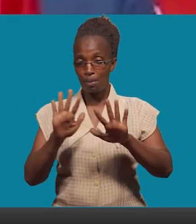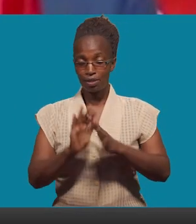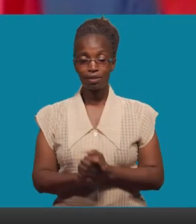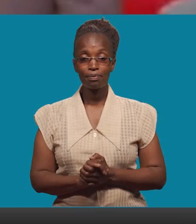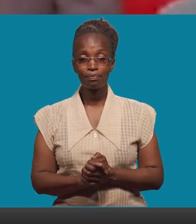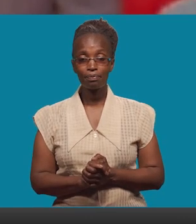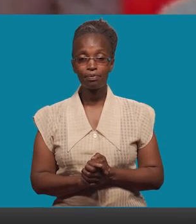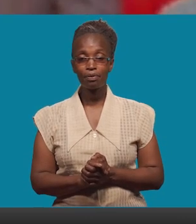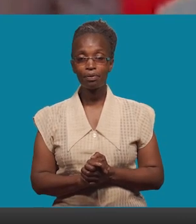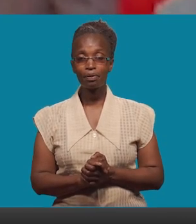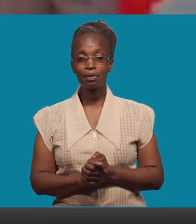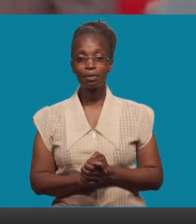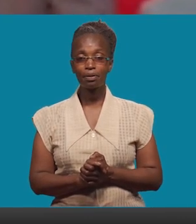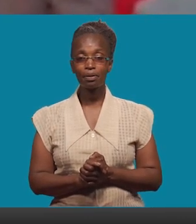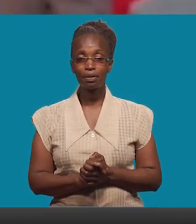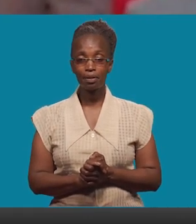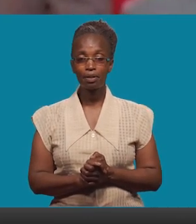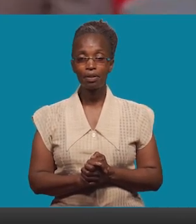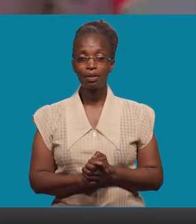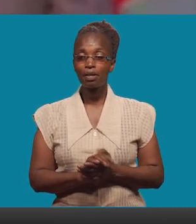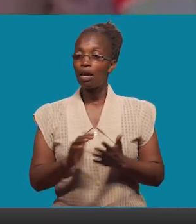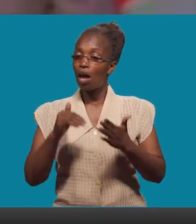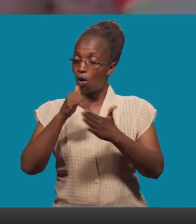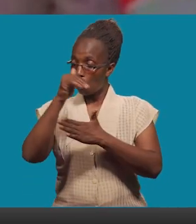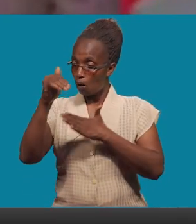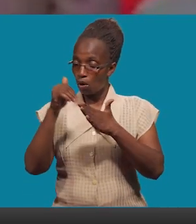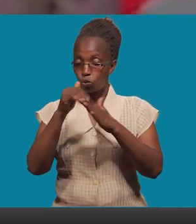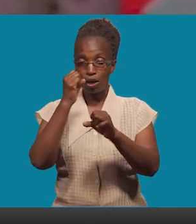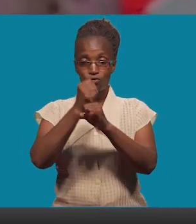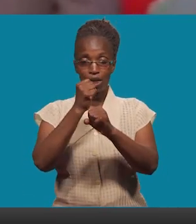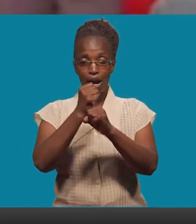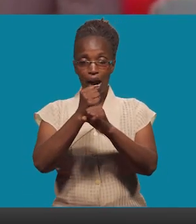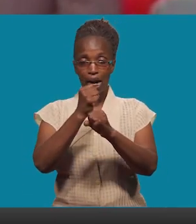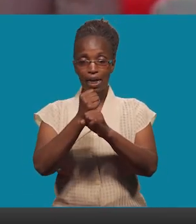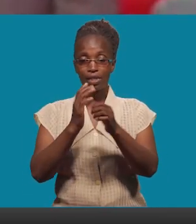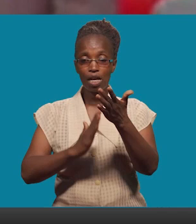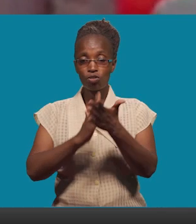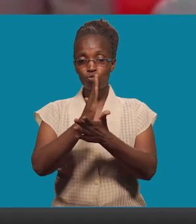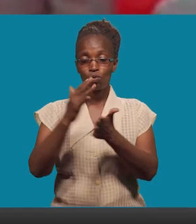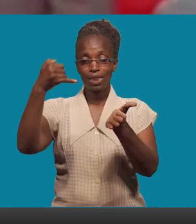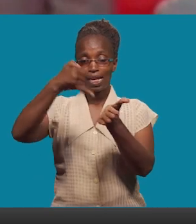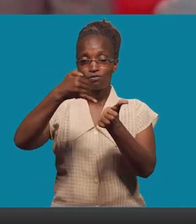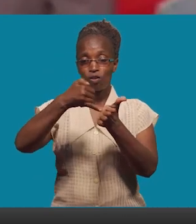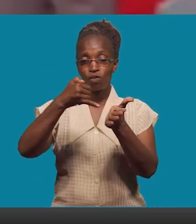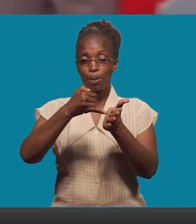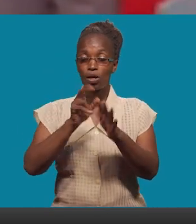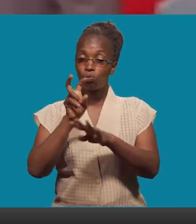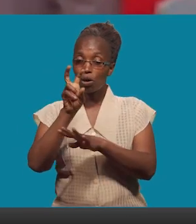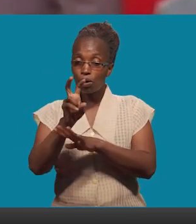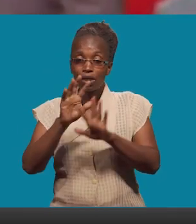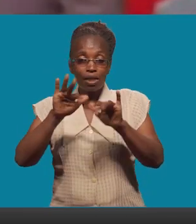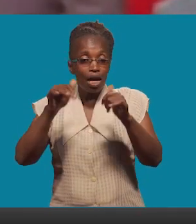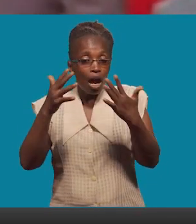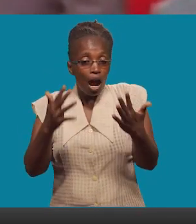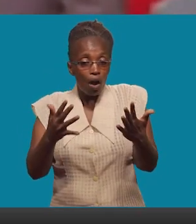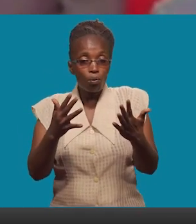zao. The zoning that we have done, and it's good to see that it has been done with the involvement of everybody, is where we were looking